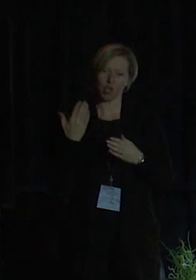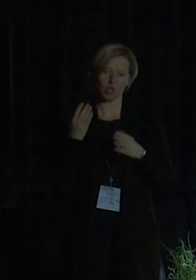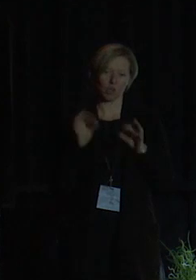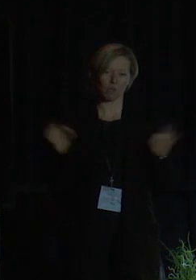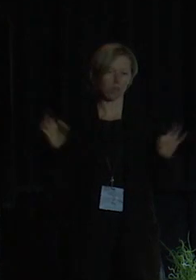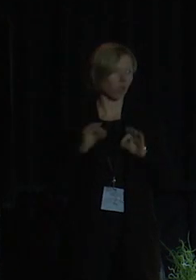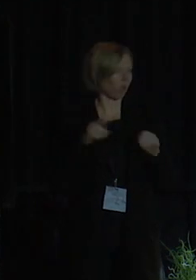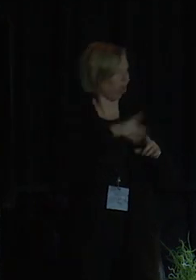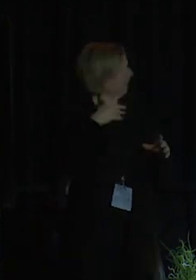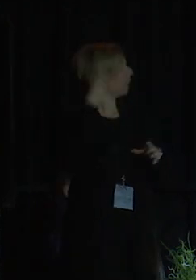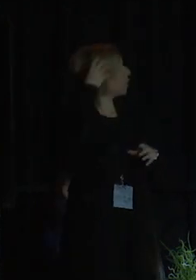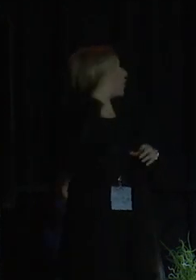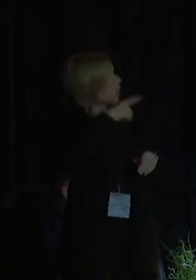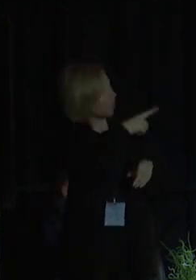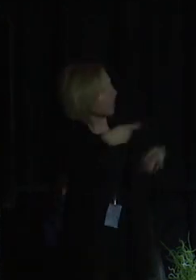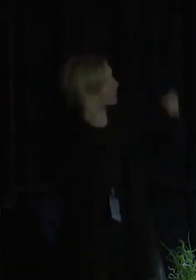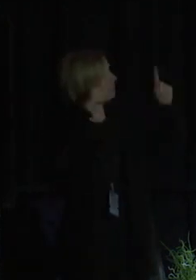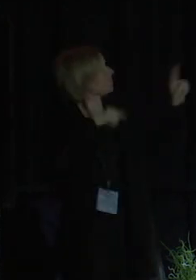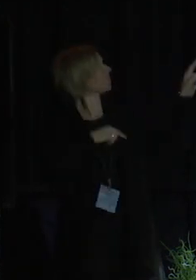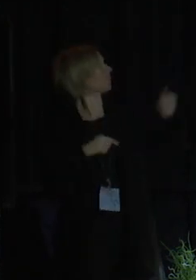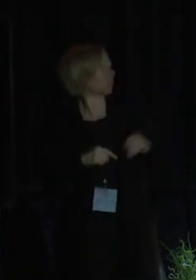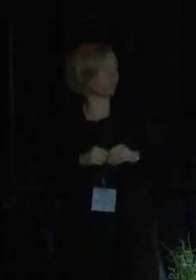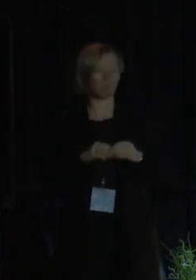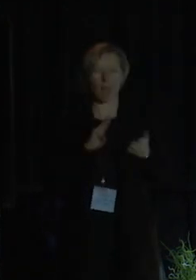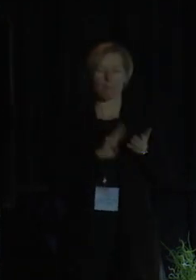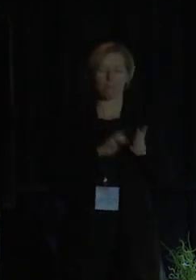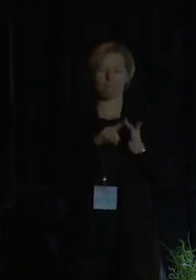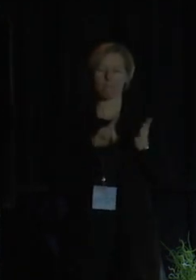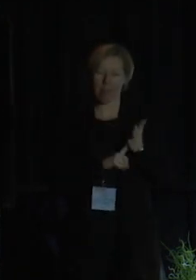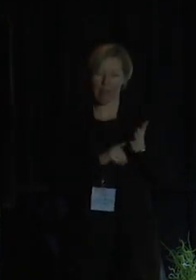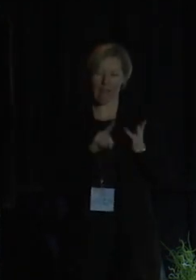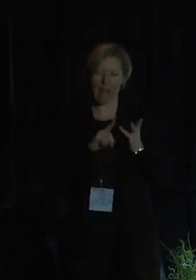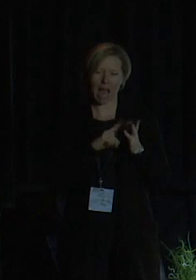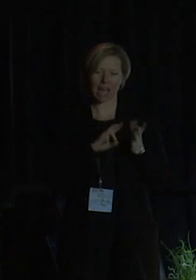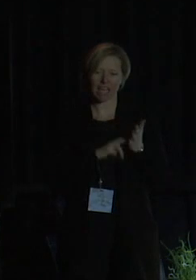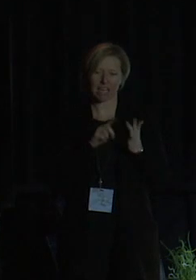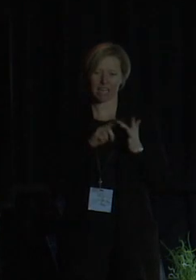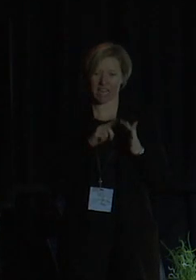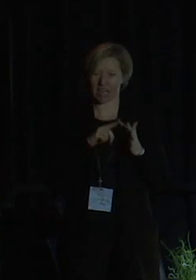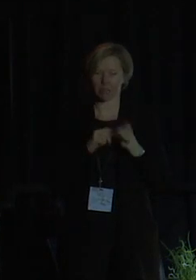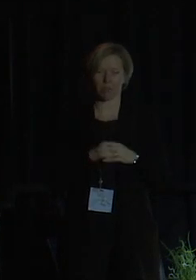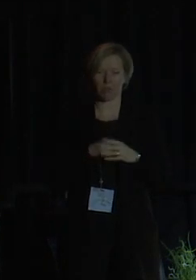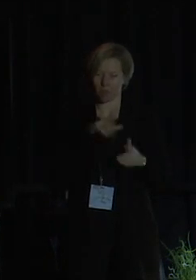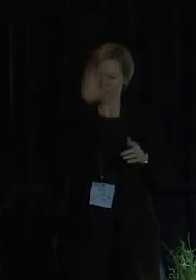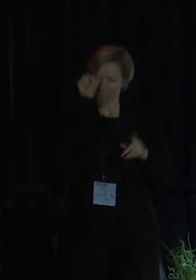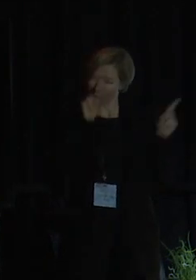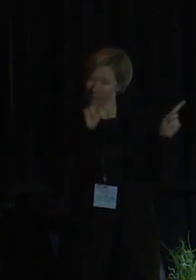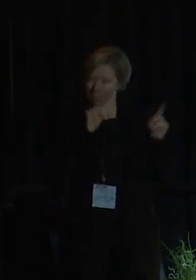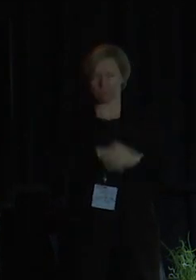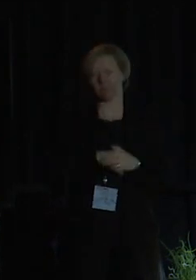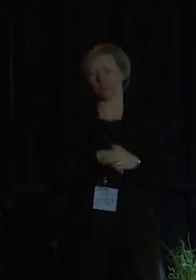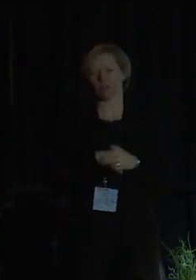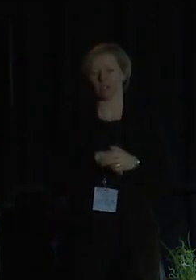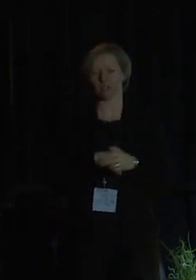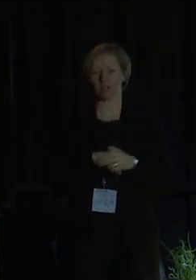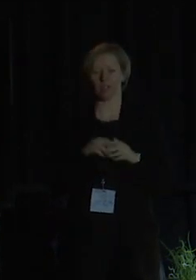goddess, new musical collaborators. This is Melanie Williams, for those of you who remember that, and